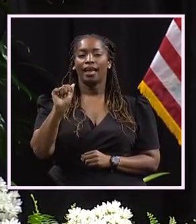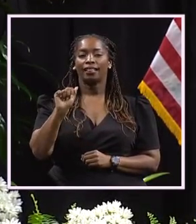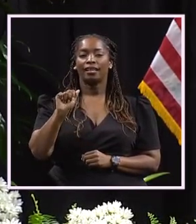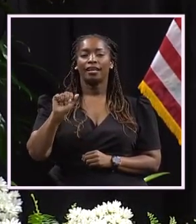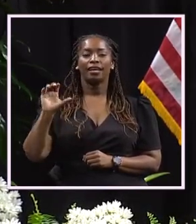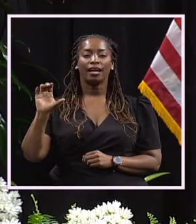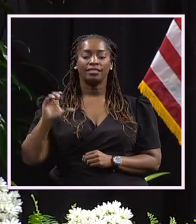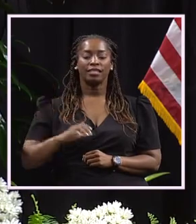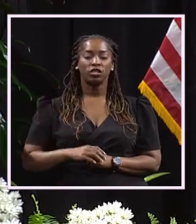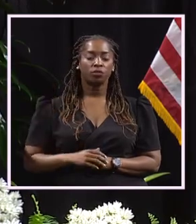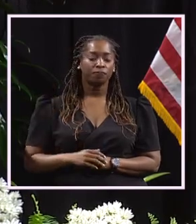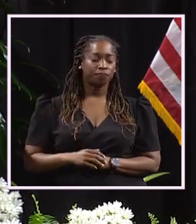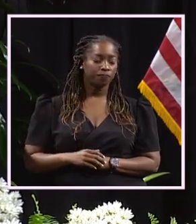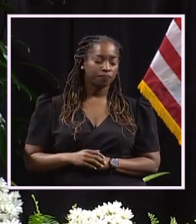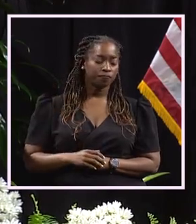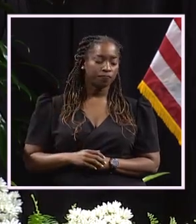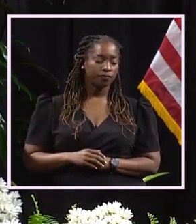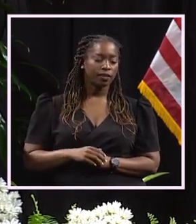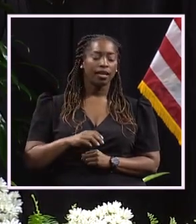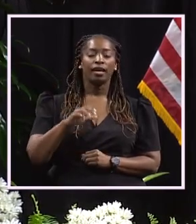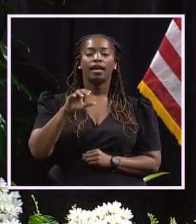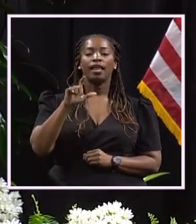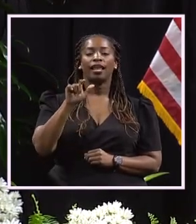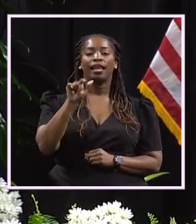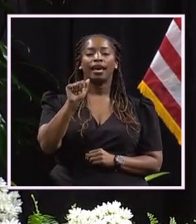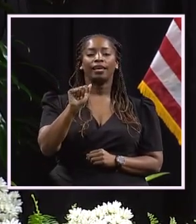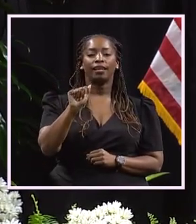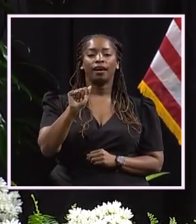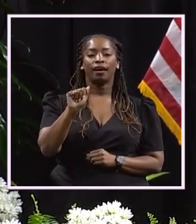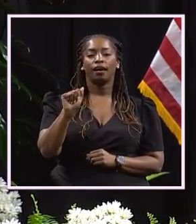Elena Angelina Bonnell.